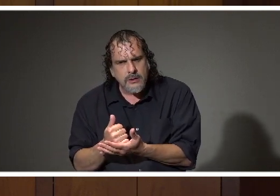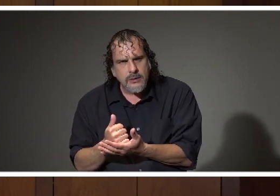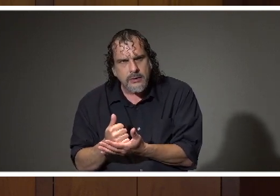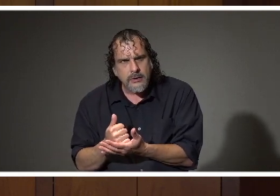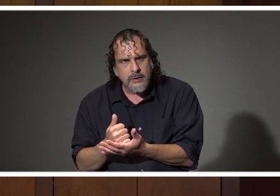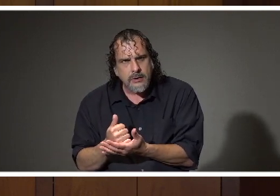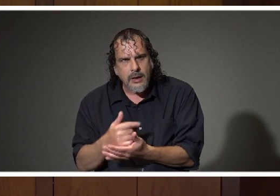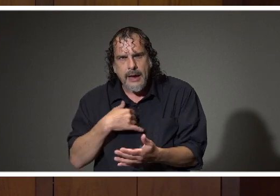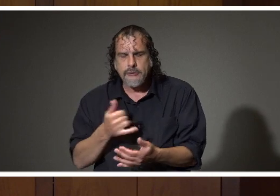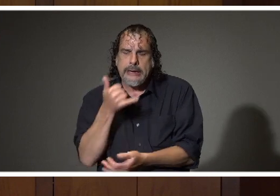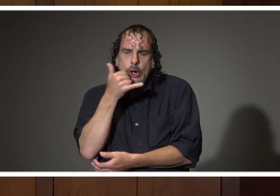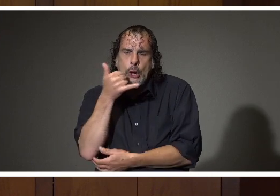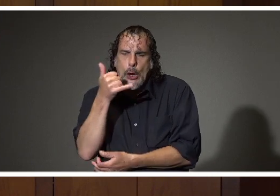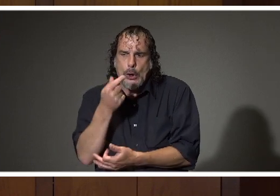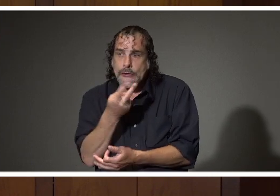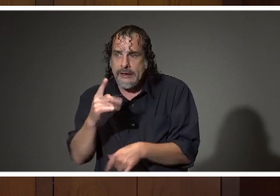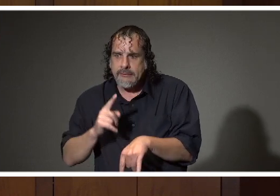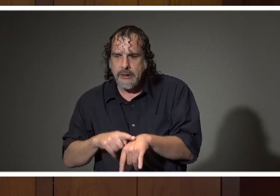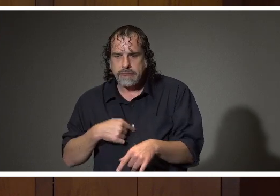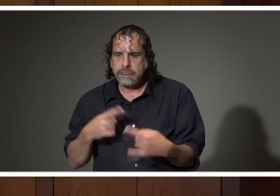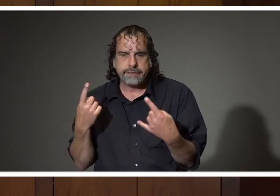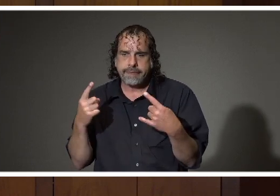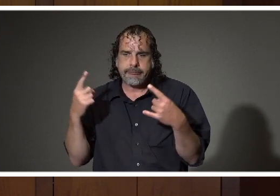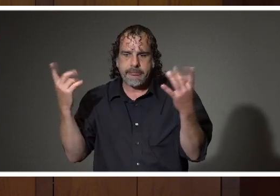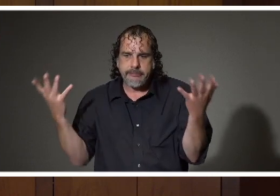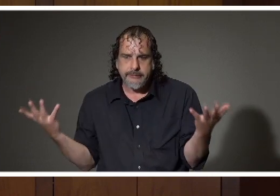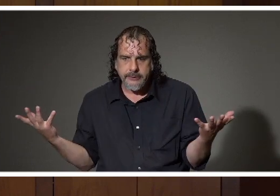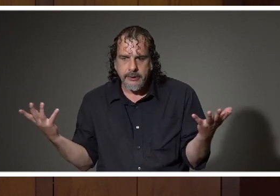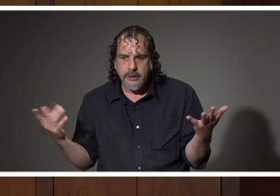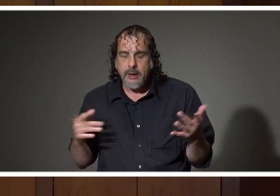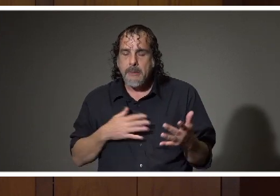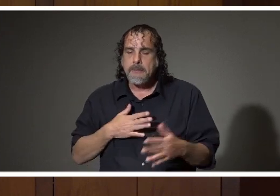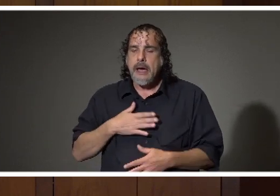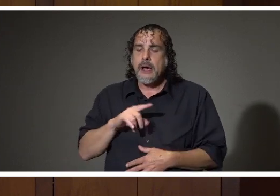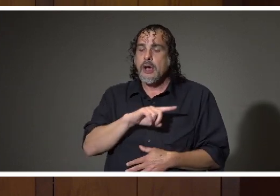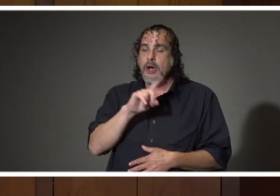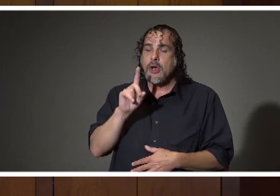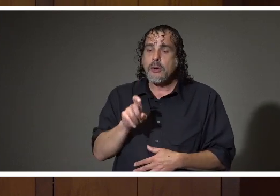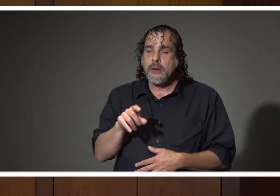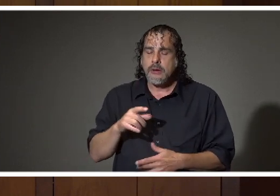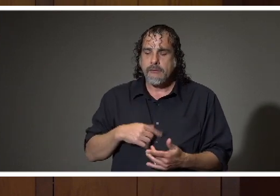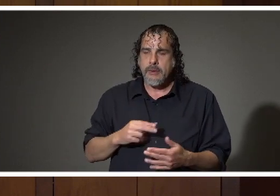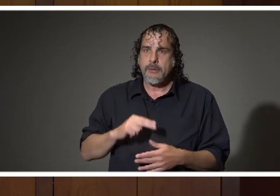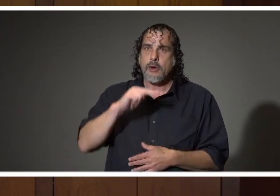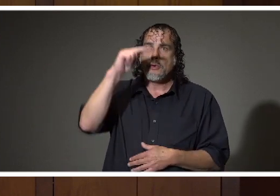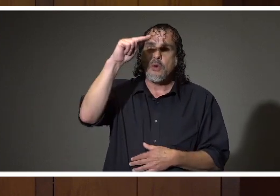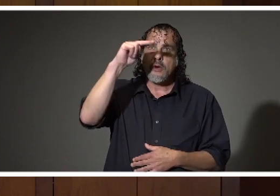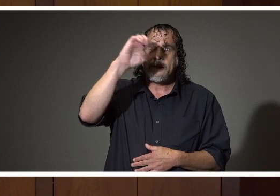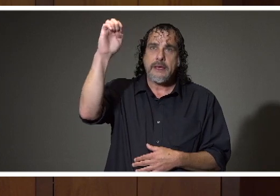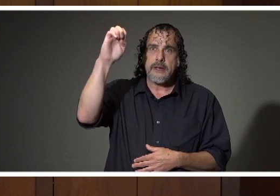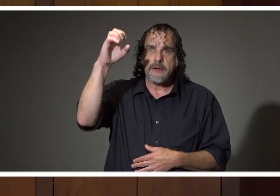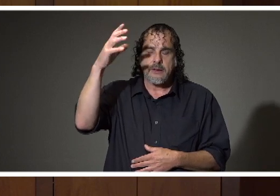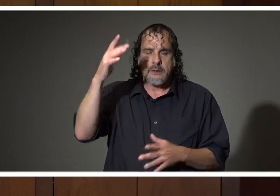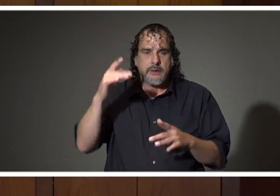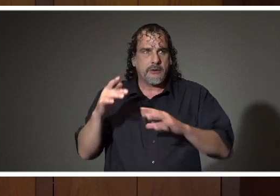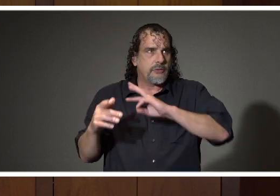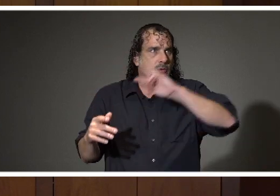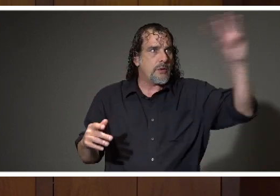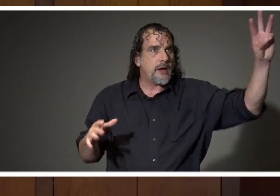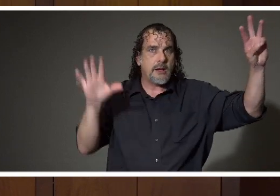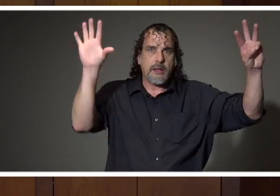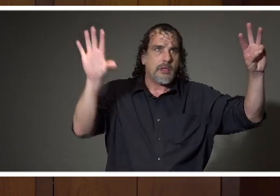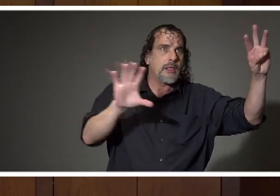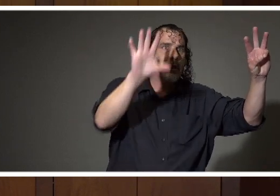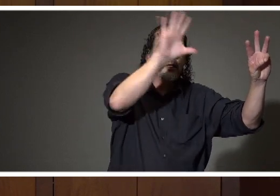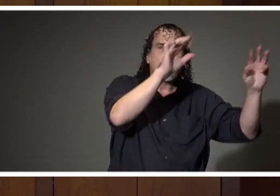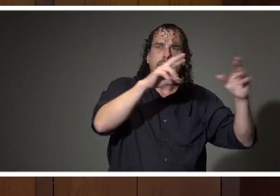not successful. But here's my question for you, Governor. From the Northeast to the West Coast, we're seeing regional plans to